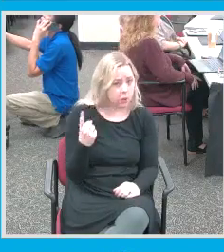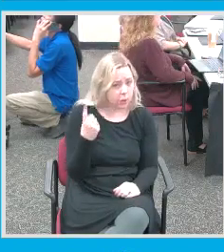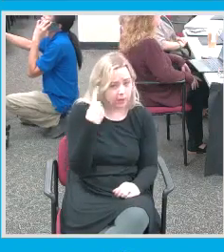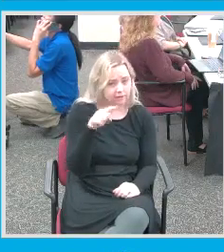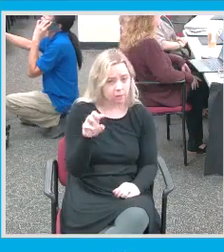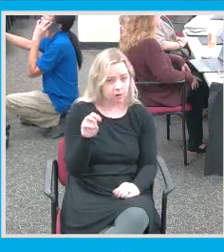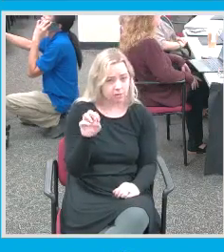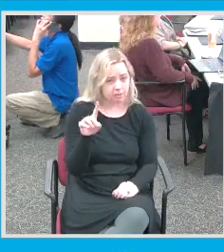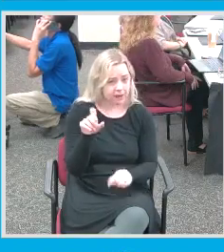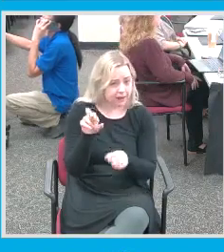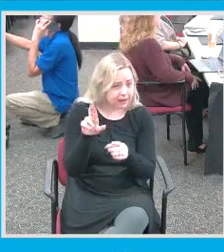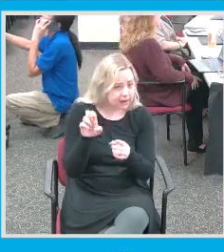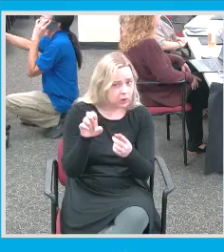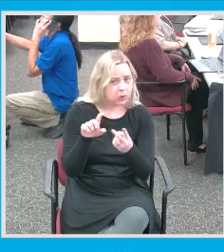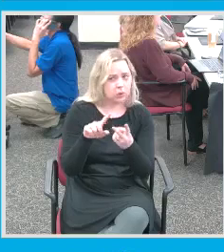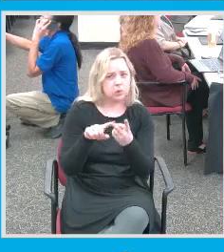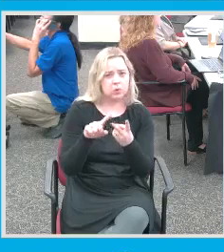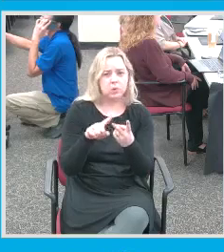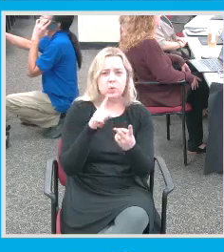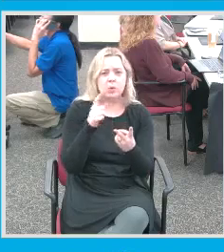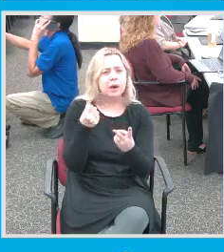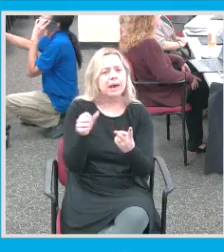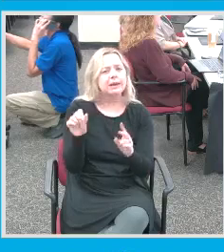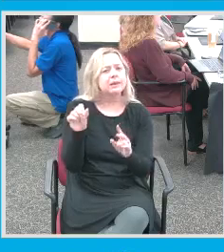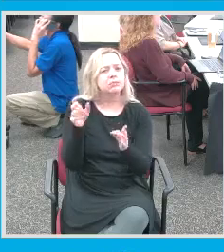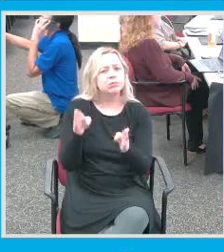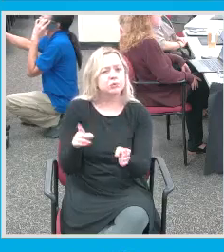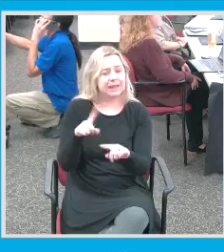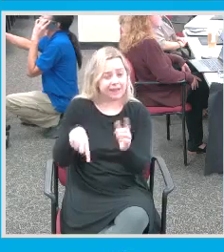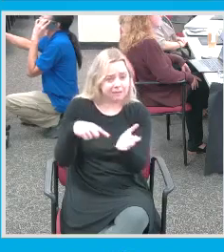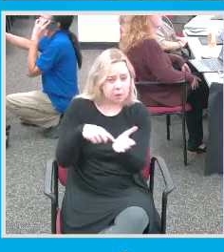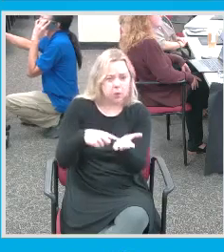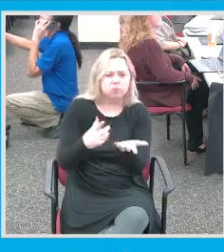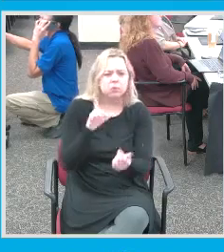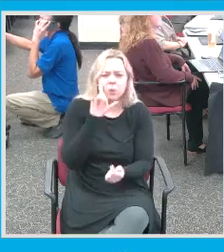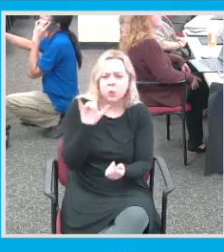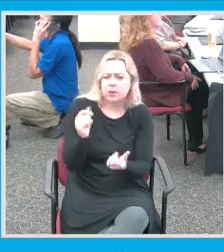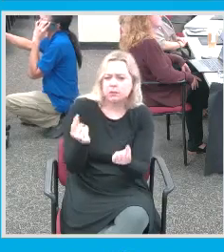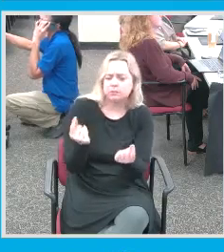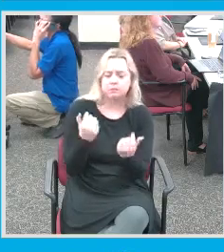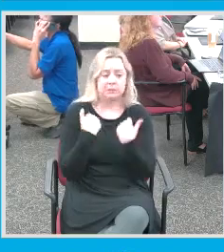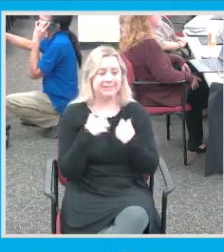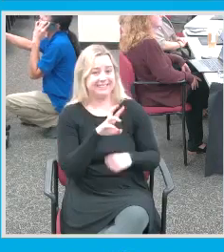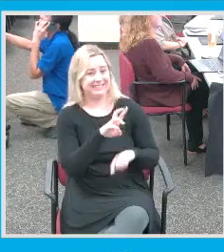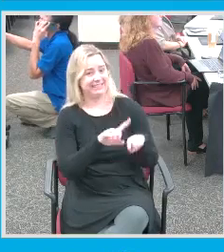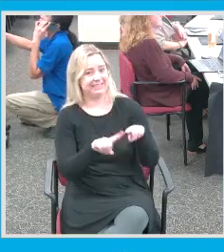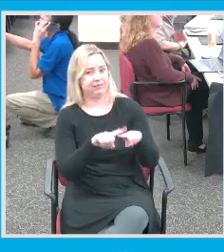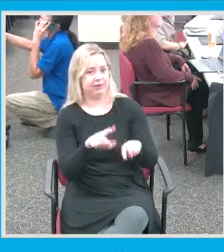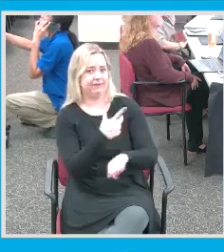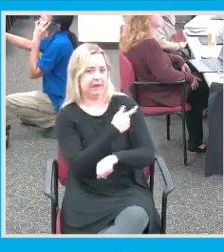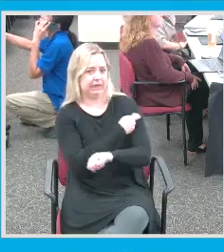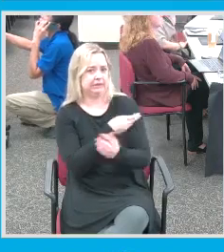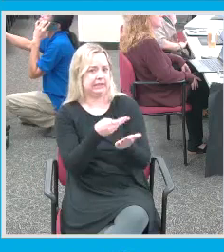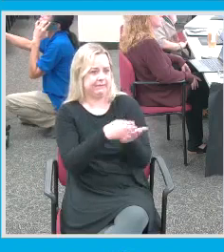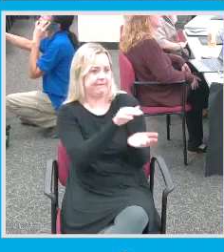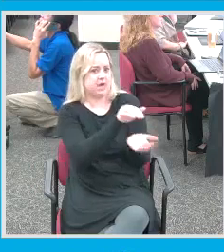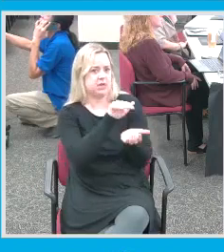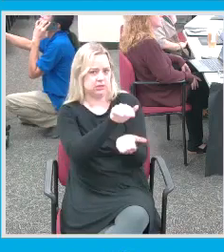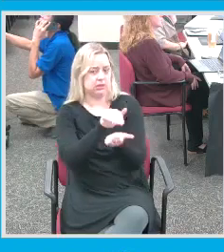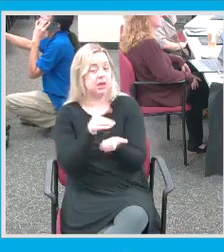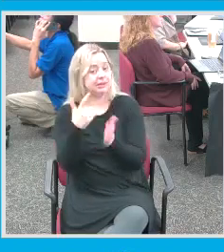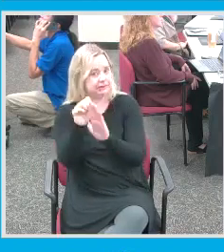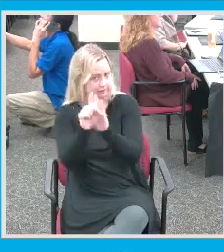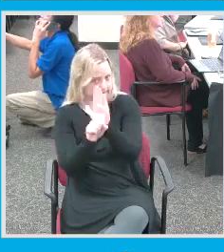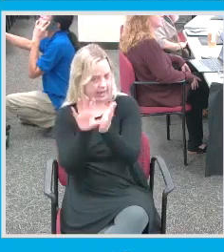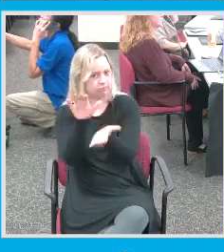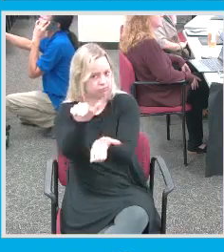afford their Correct. private physician. How does that work? So we have 6 different vaccine funding sources. So we do receive vaccine from the state